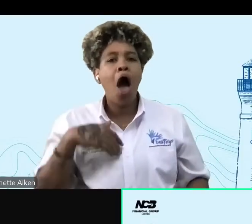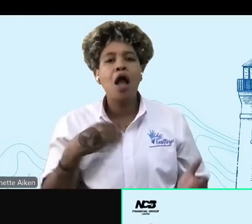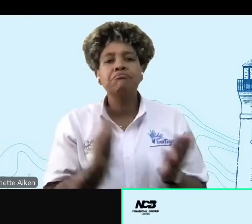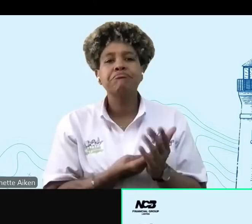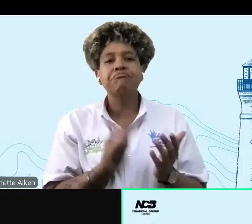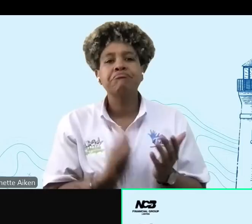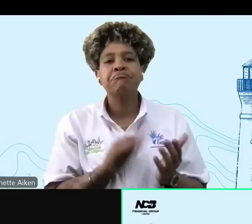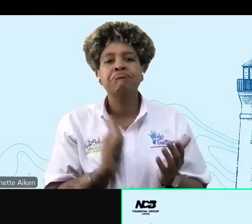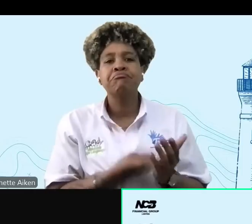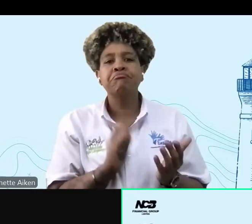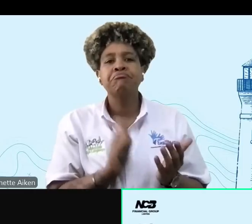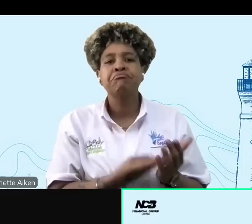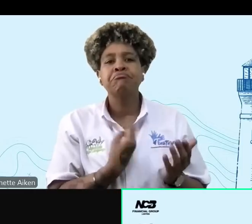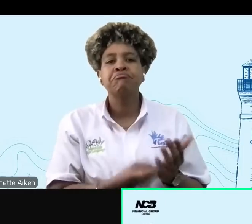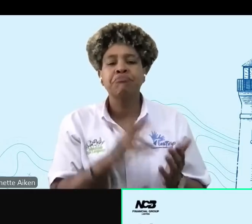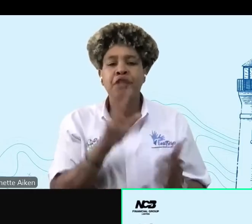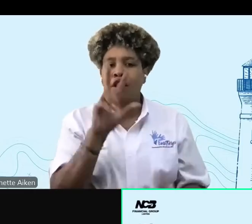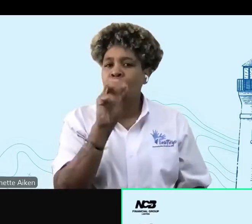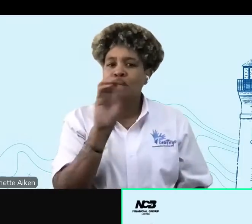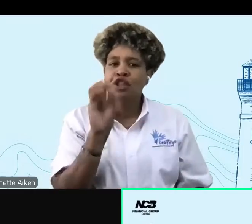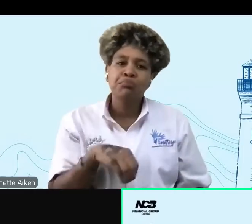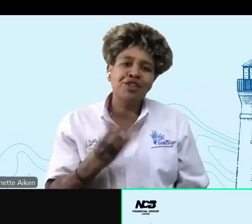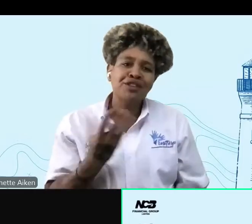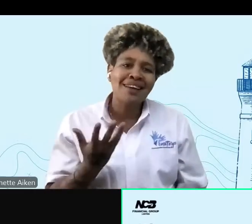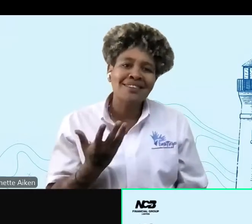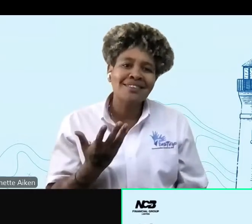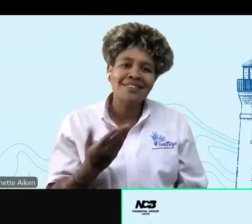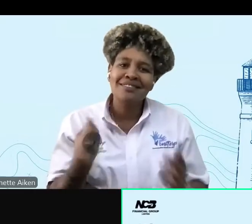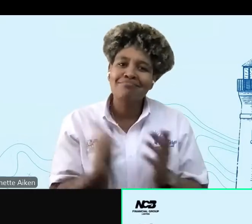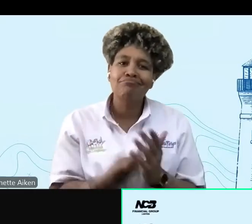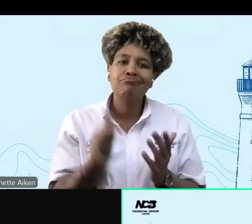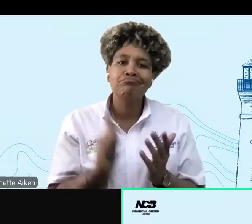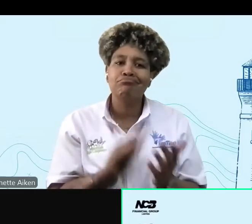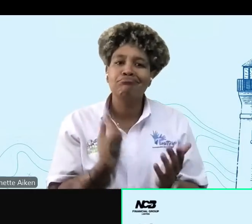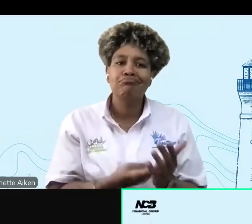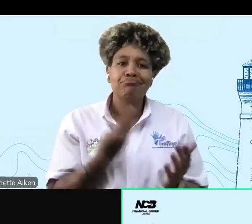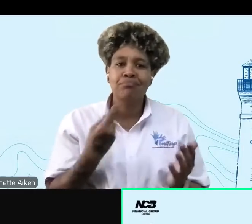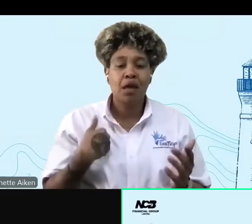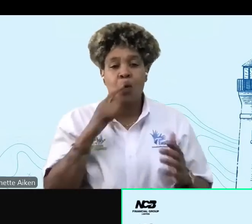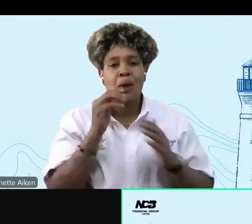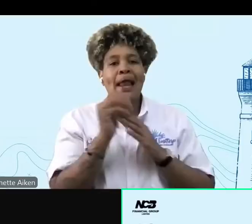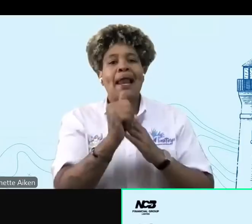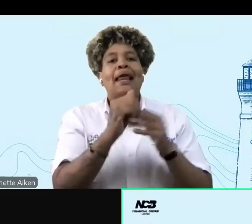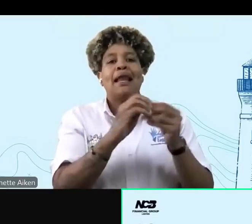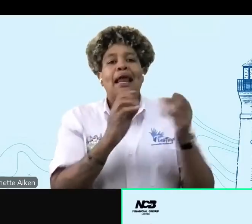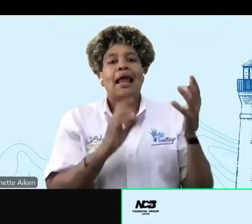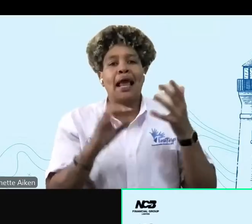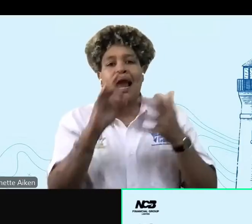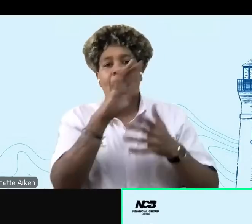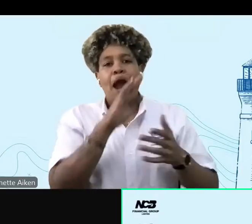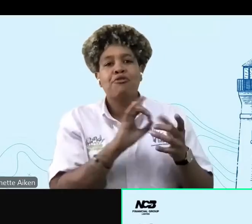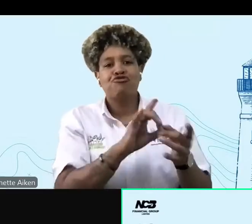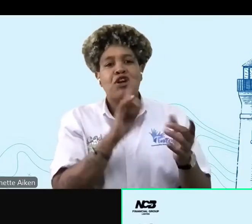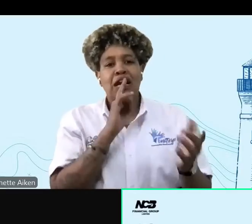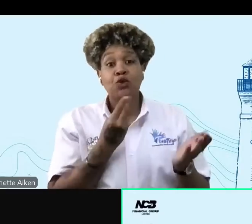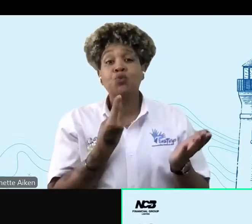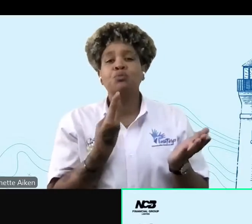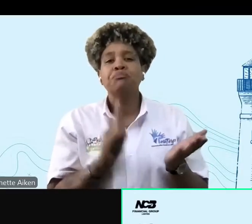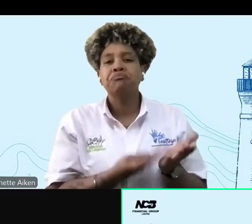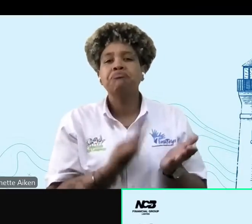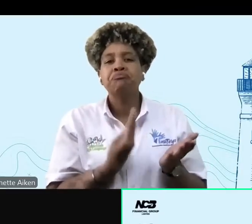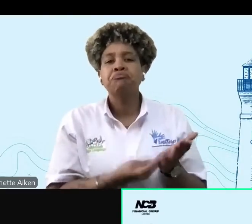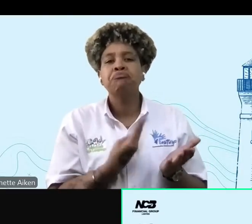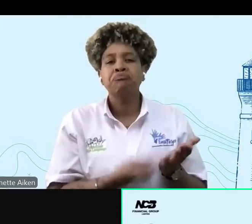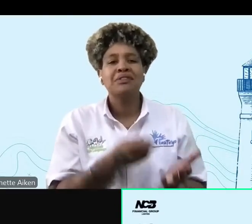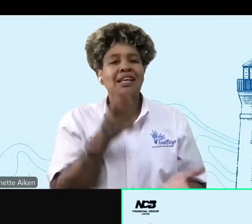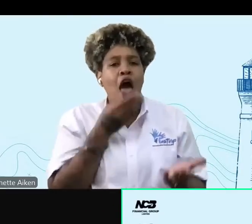or more of our transactions are contactless, and we actually lead in the Caribbean in terms of contactless transactions. So